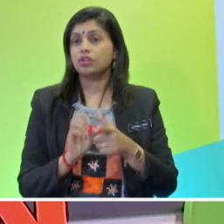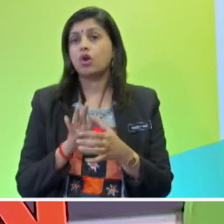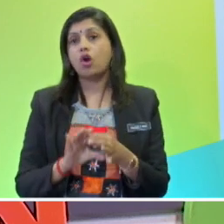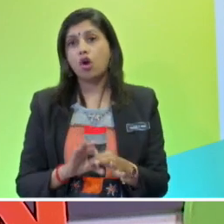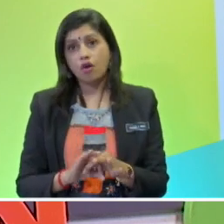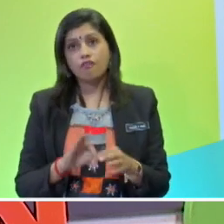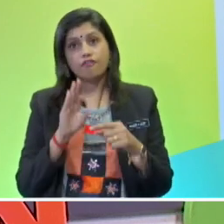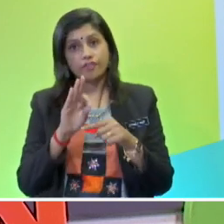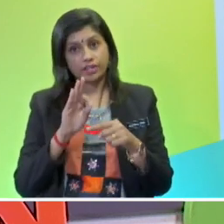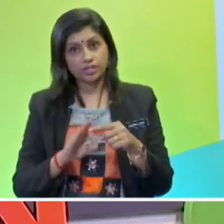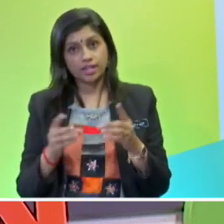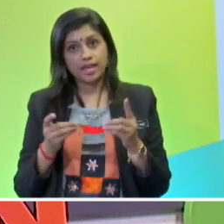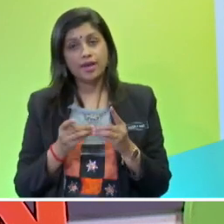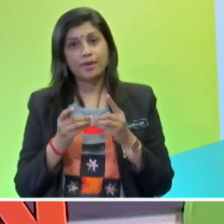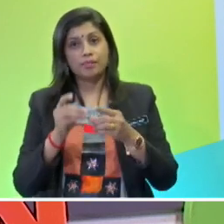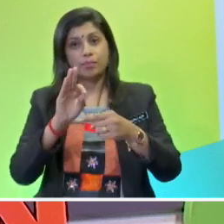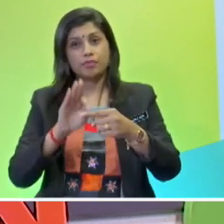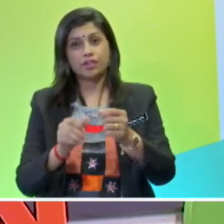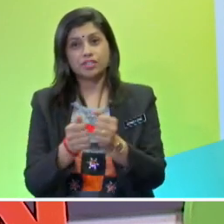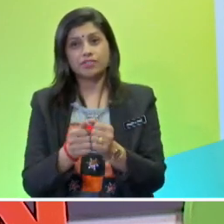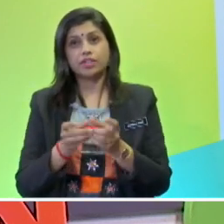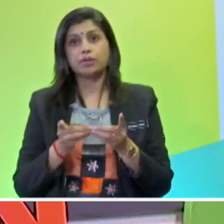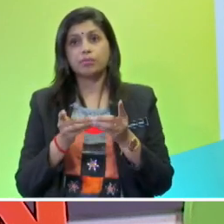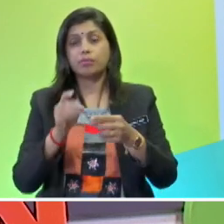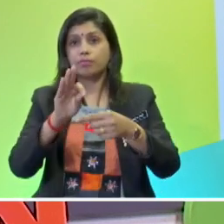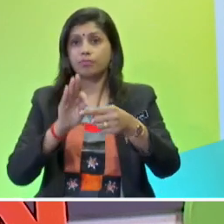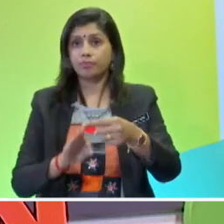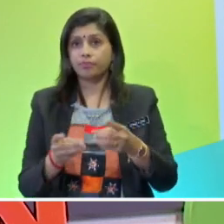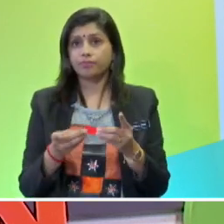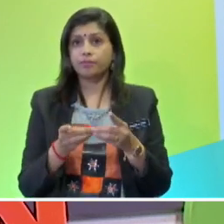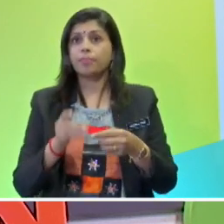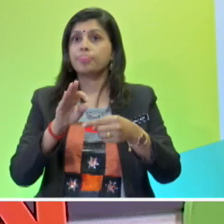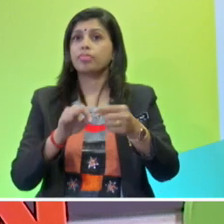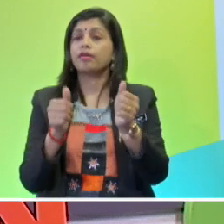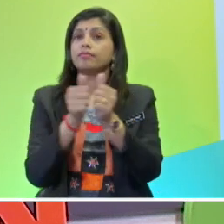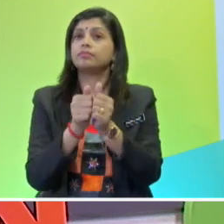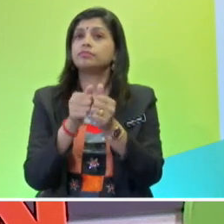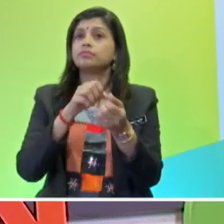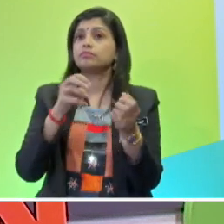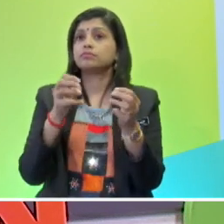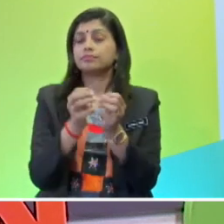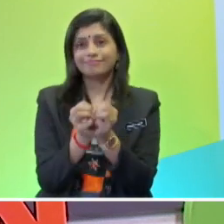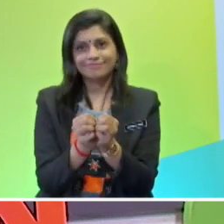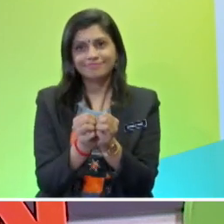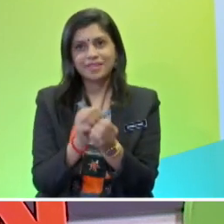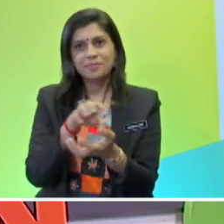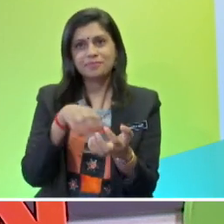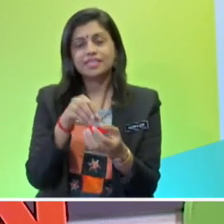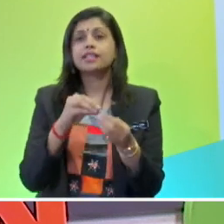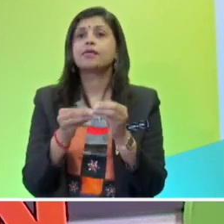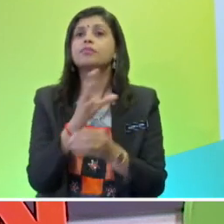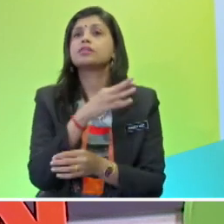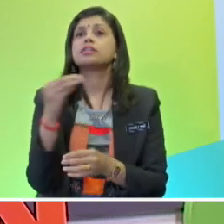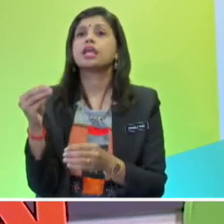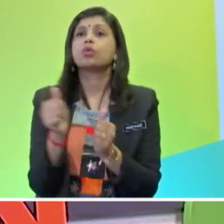proper fraction with proper fraction with mixed number, and proper fraction with whole number. So we have Yes. learned through the diagram. We use the diagram, we